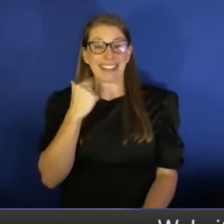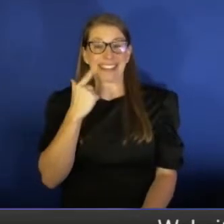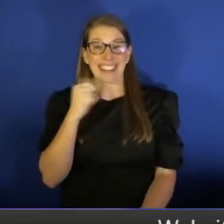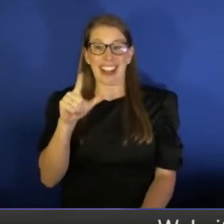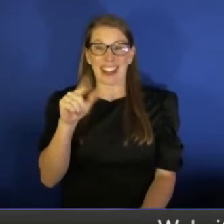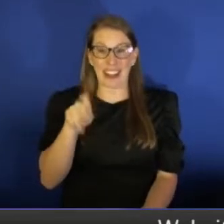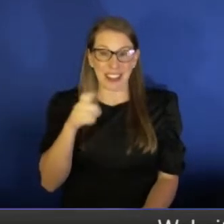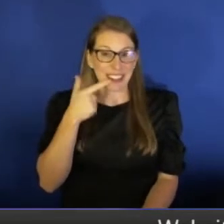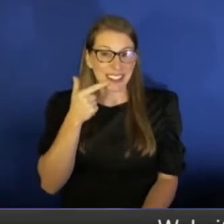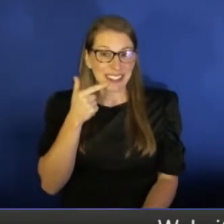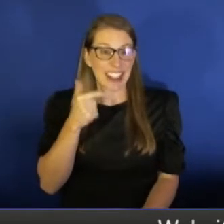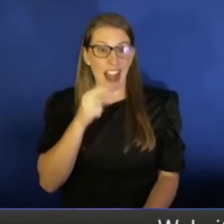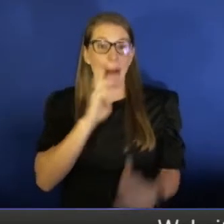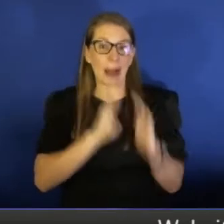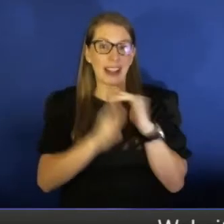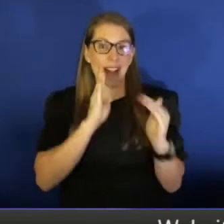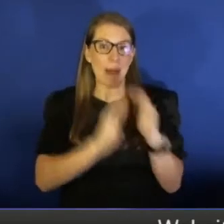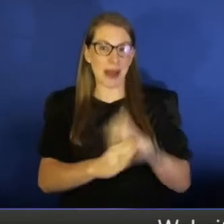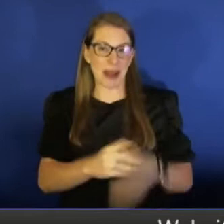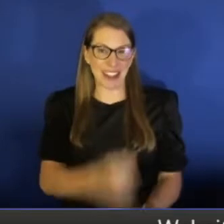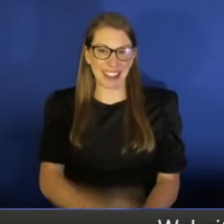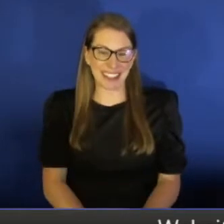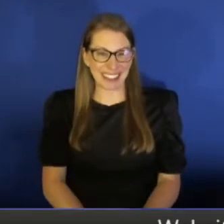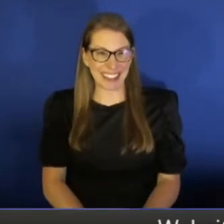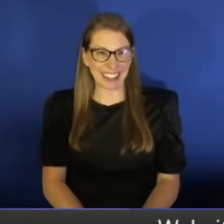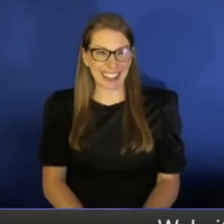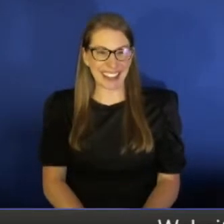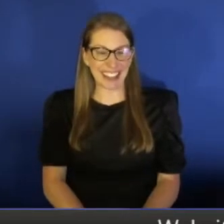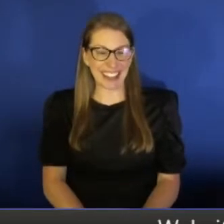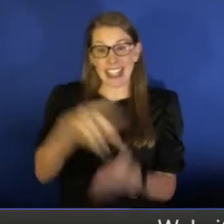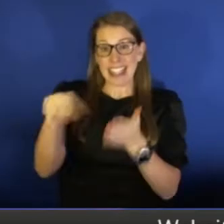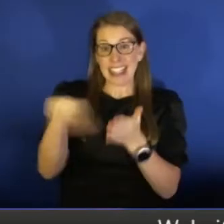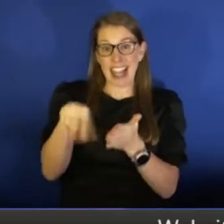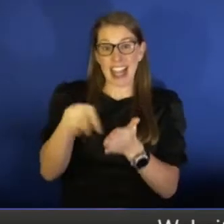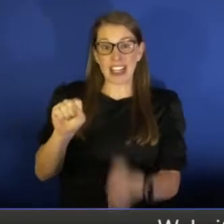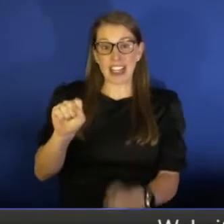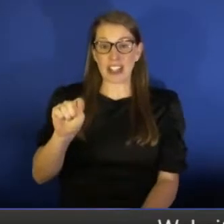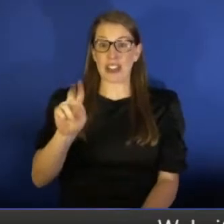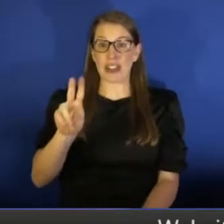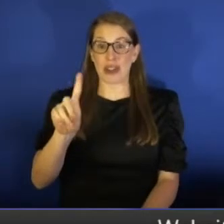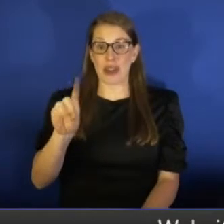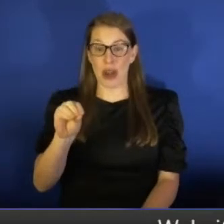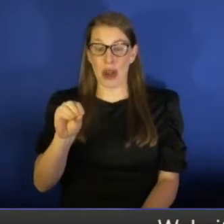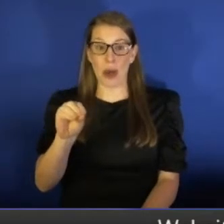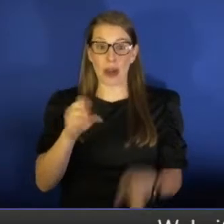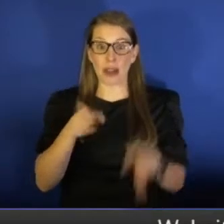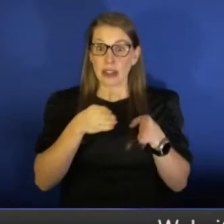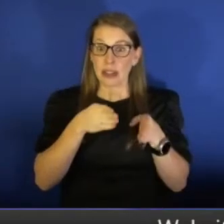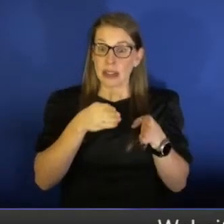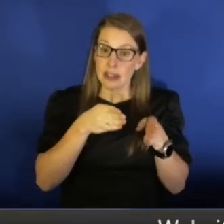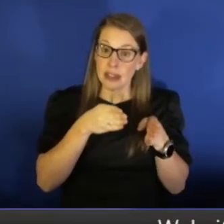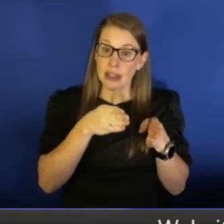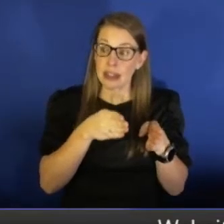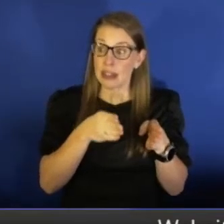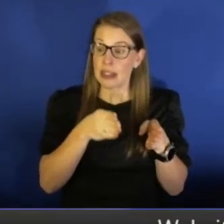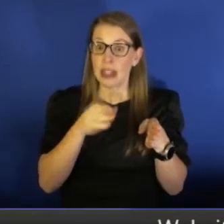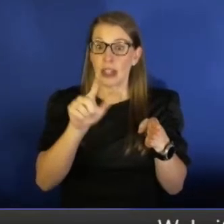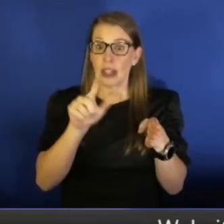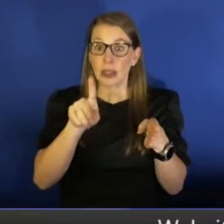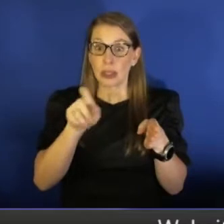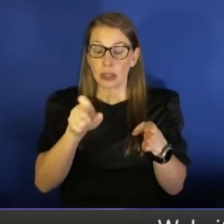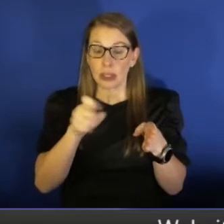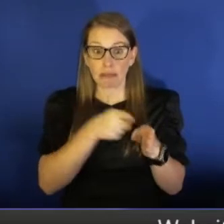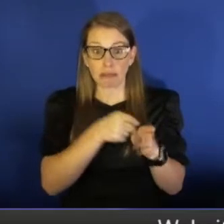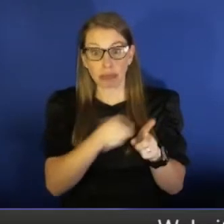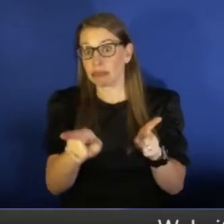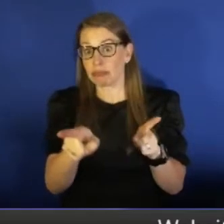do. Very humble, very humble. Very humble. But you have this dance studio. You're going down one path. Along comes Luke, and that takes you down a completely